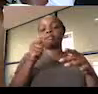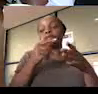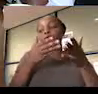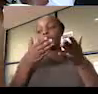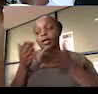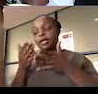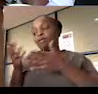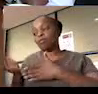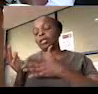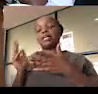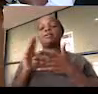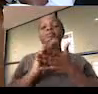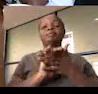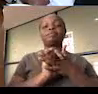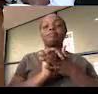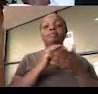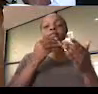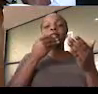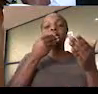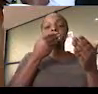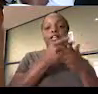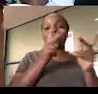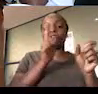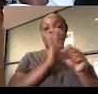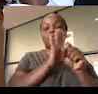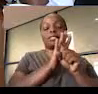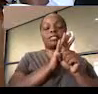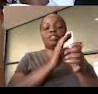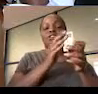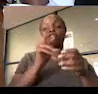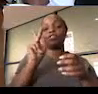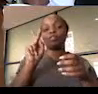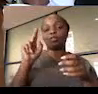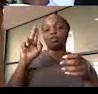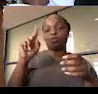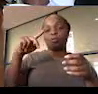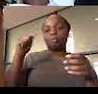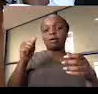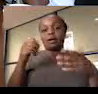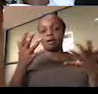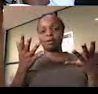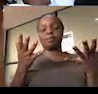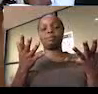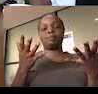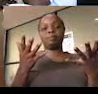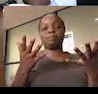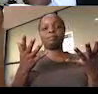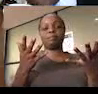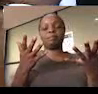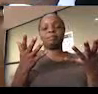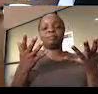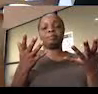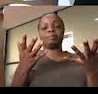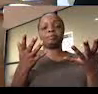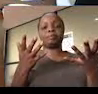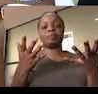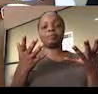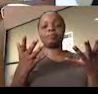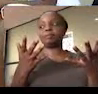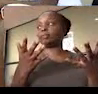karibu. Asante sana. Habari ya Kupa. Nzuri sana. Nzuri sana. Yes. Wow. Kwa